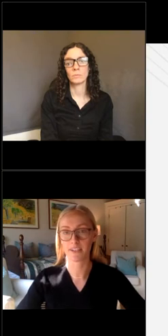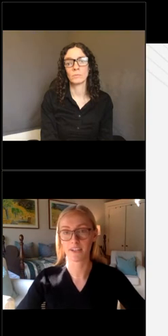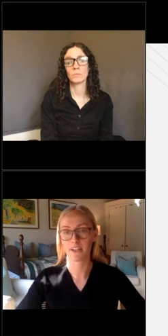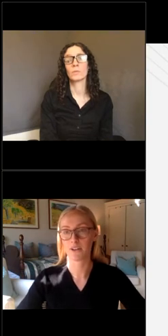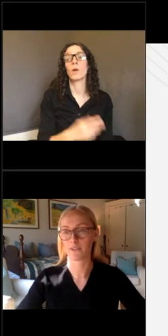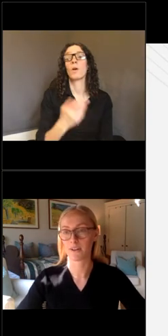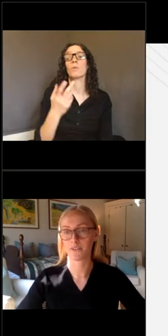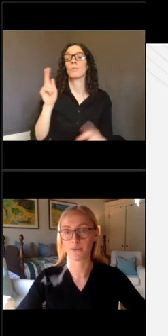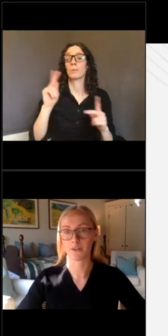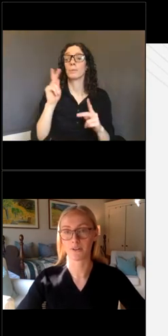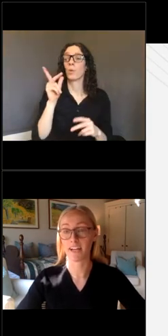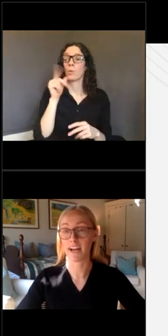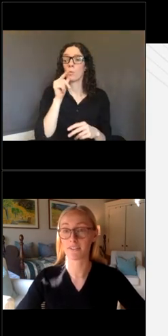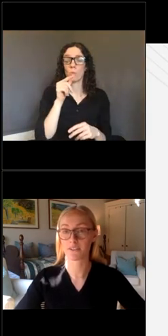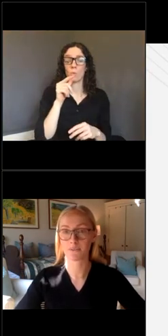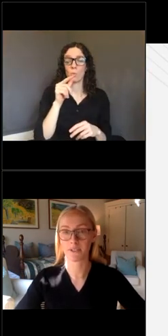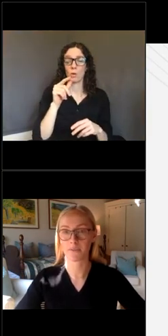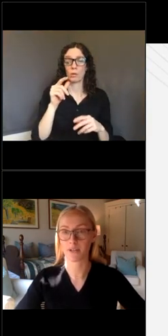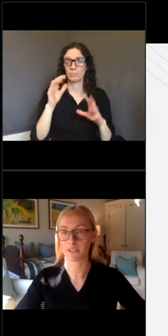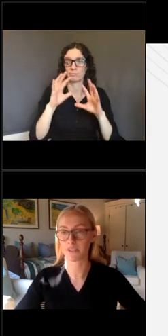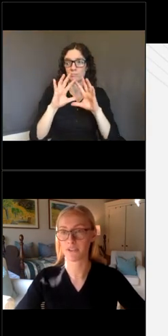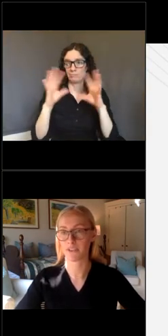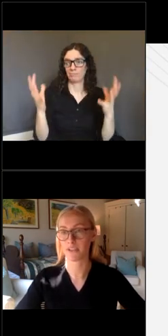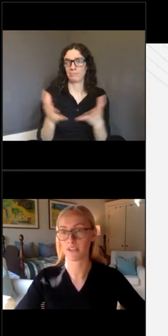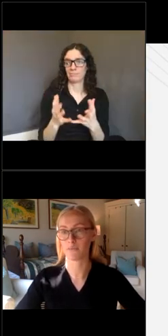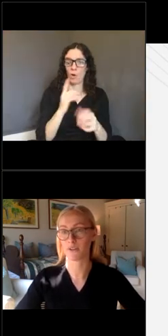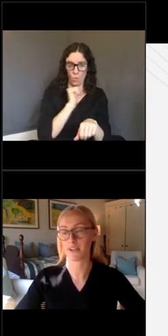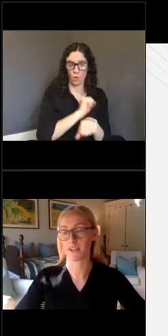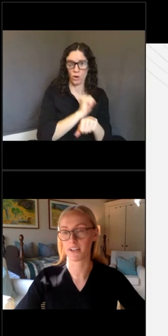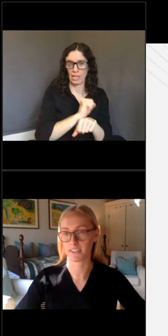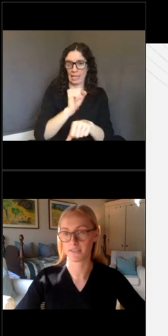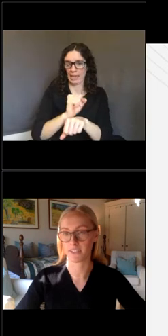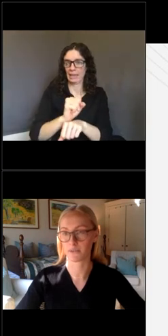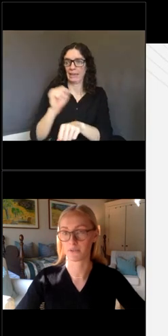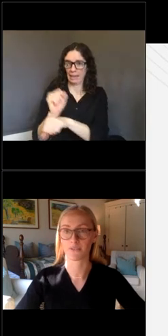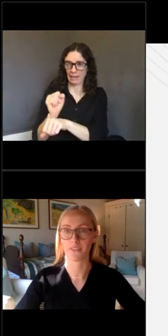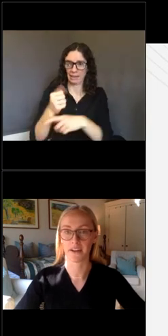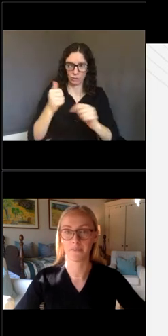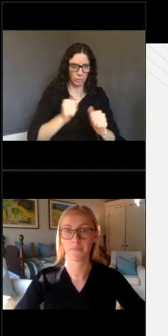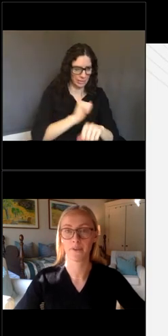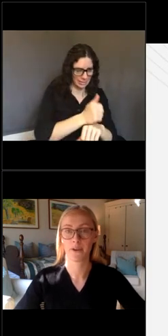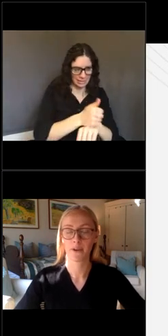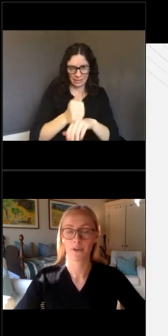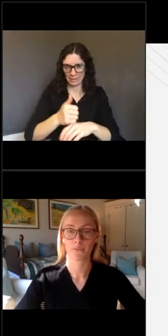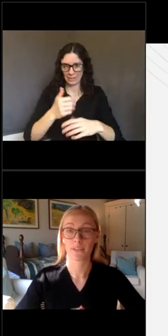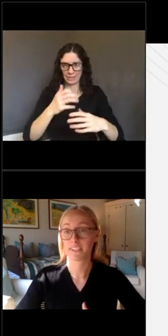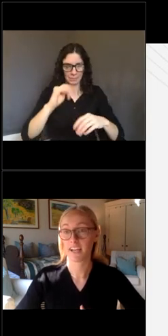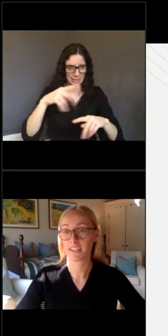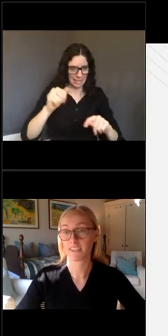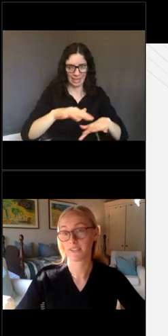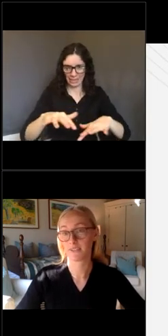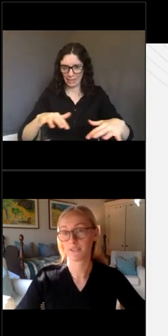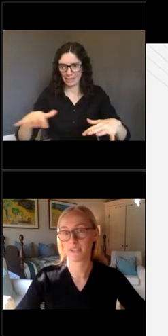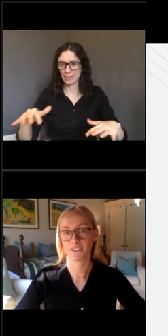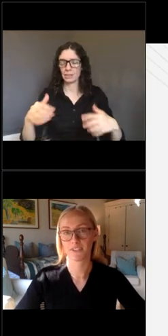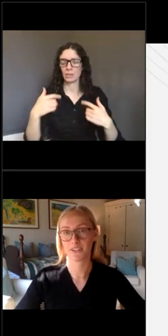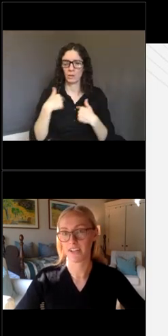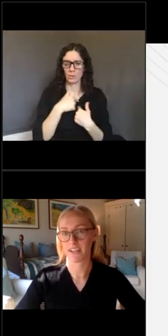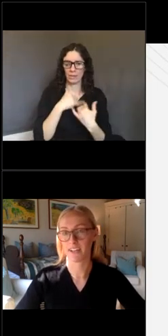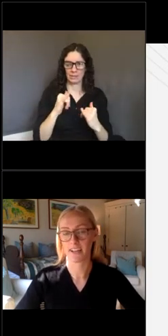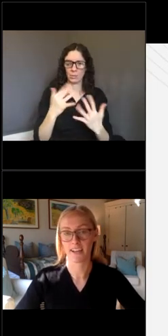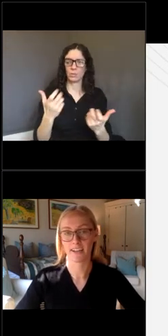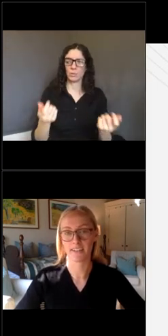ground around the world, after we published the Marine Connectivity Rules of Thumb, we decided to create